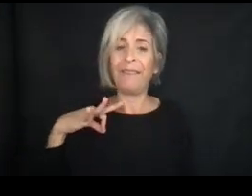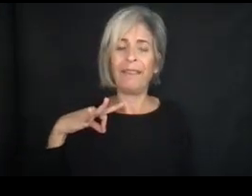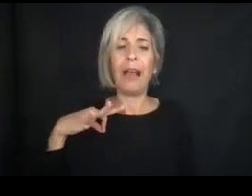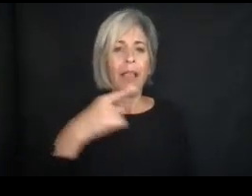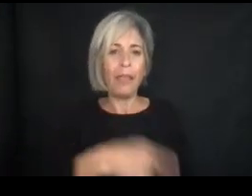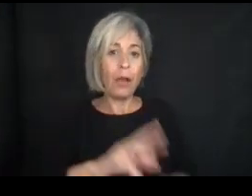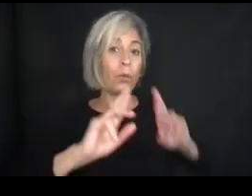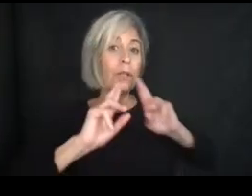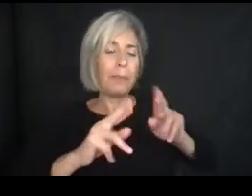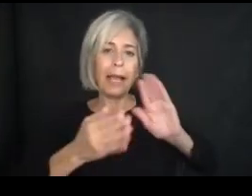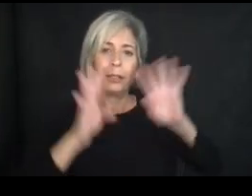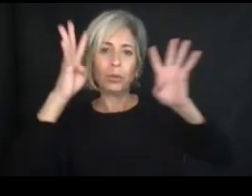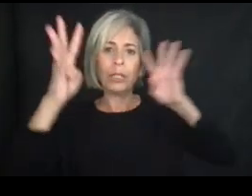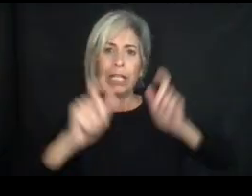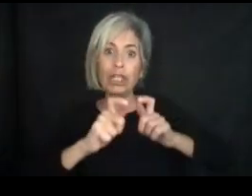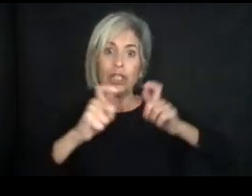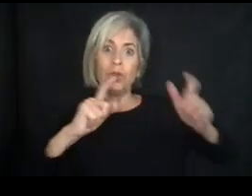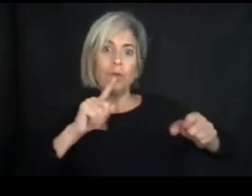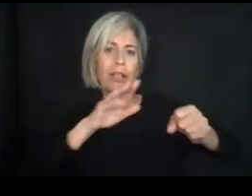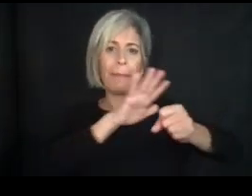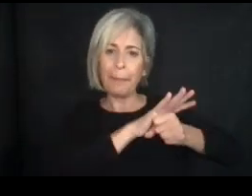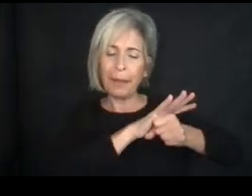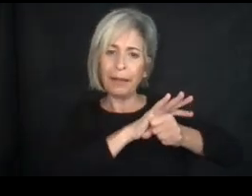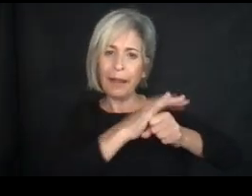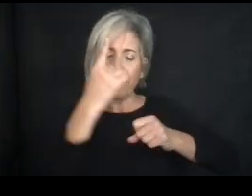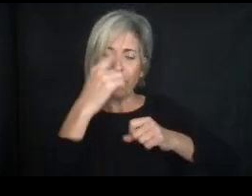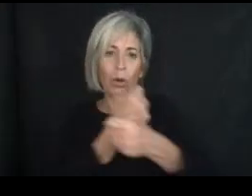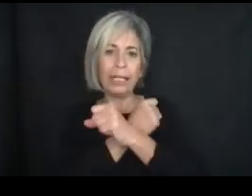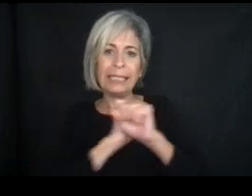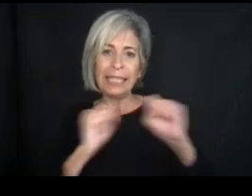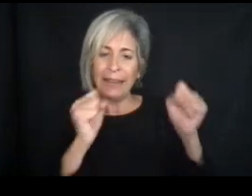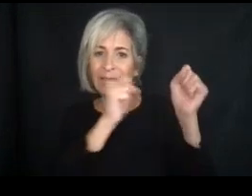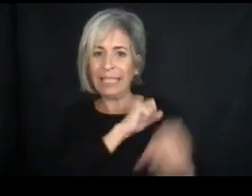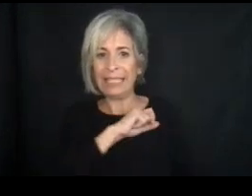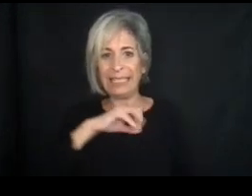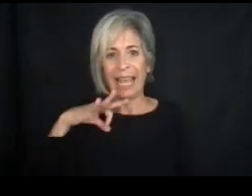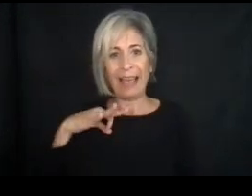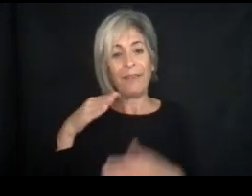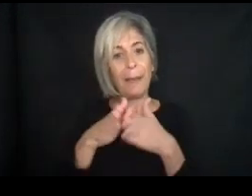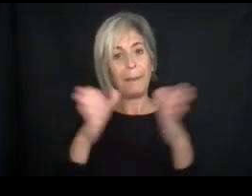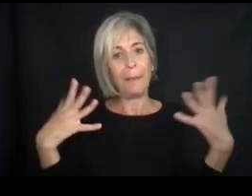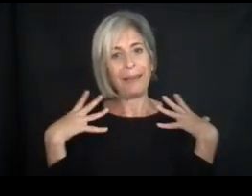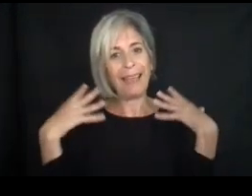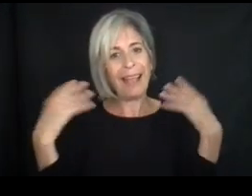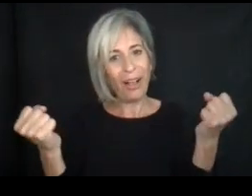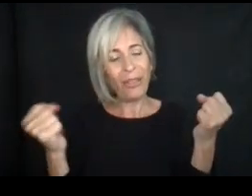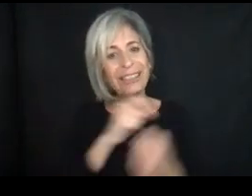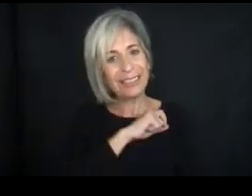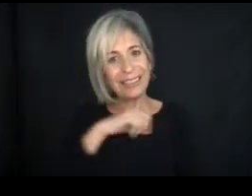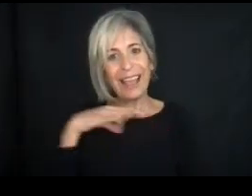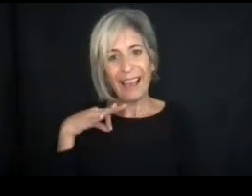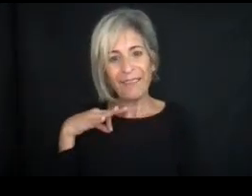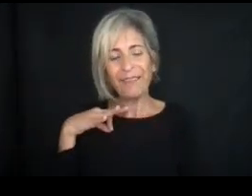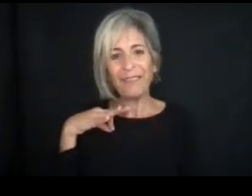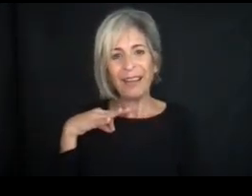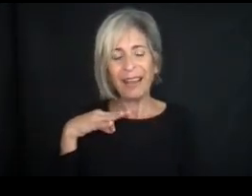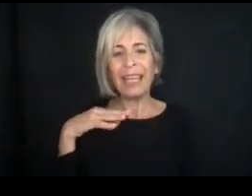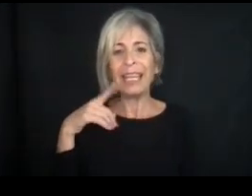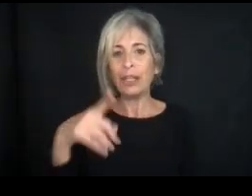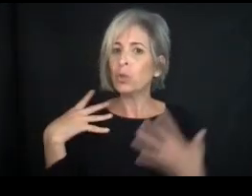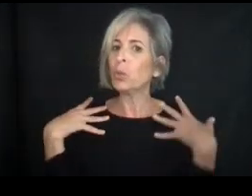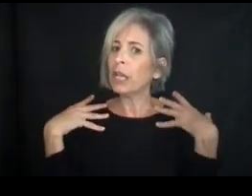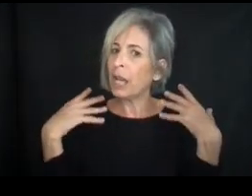created a huge commitment for safety staff and public health staff. And this is a way to